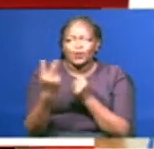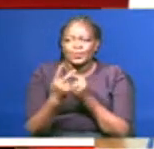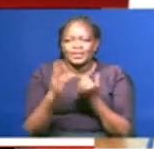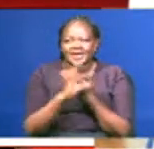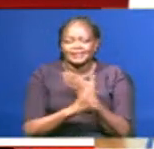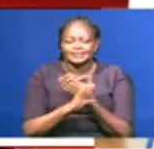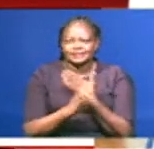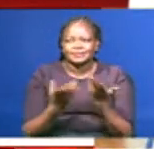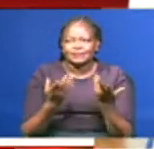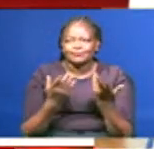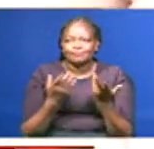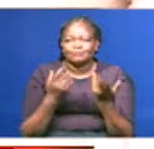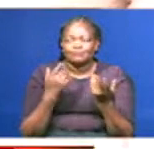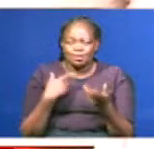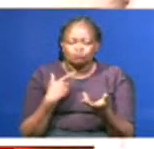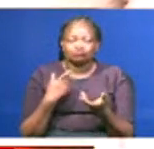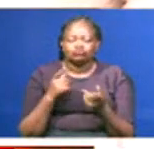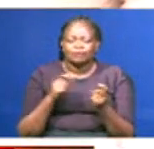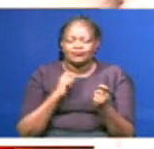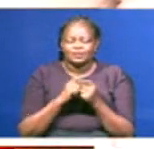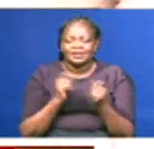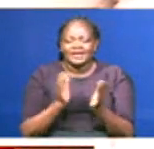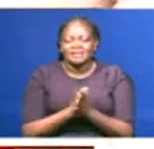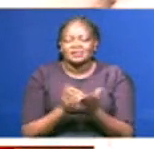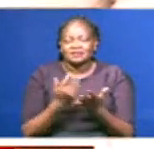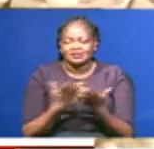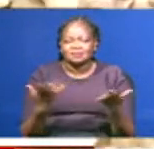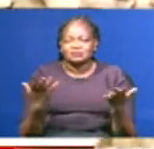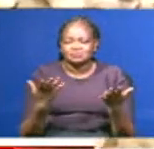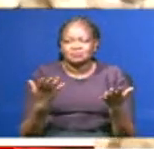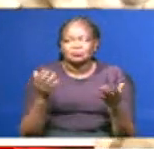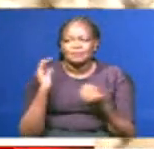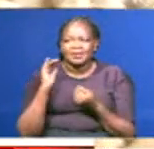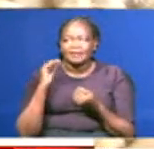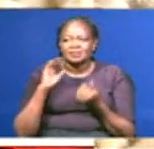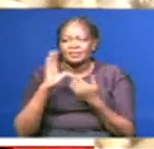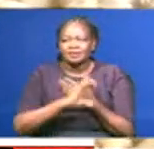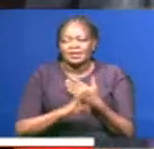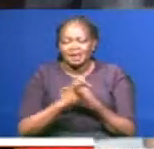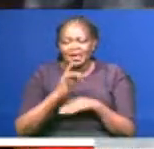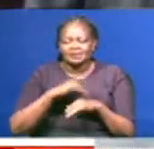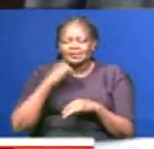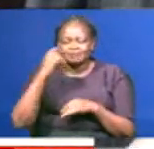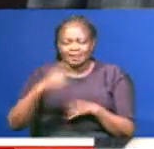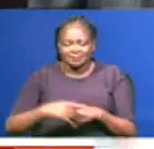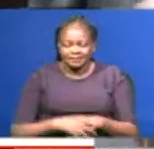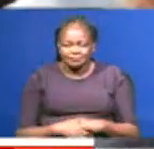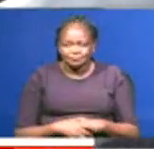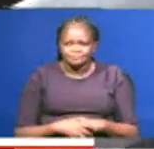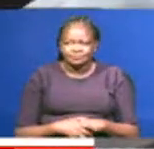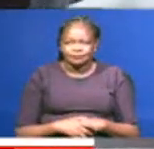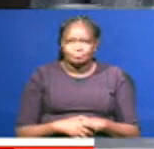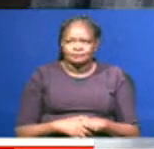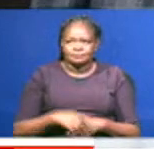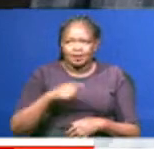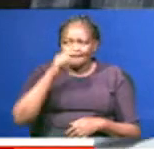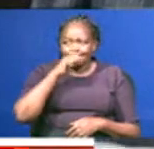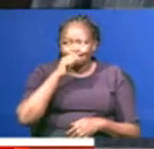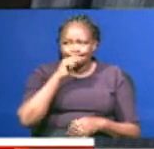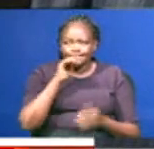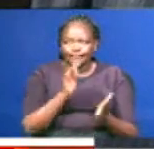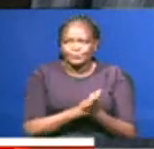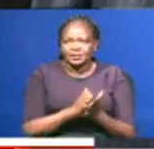over import specification, and the commodity is expected in the country early next month. Tanzania and the